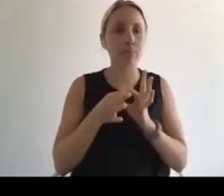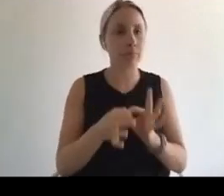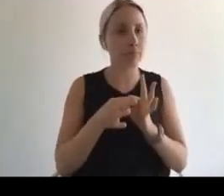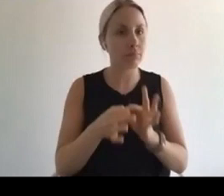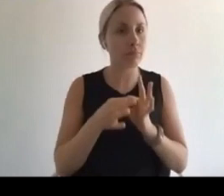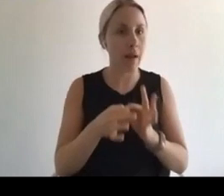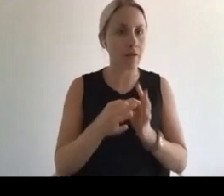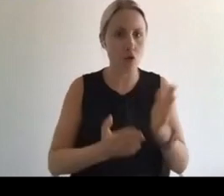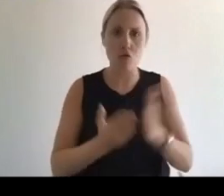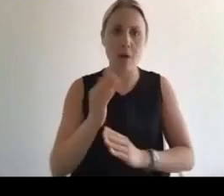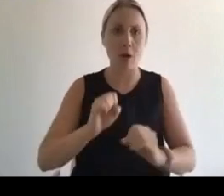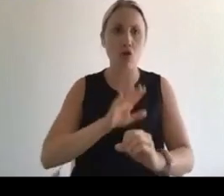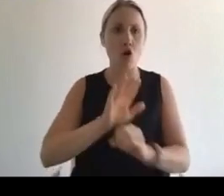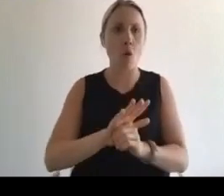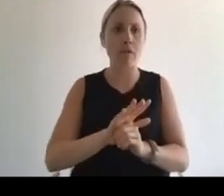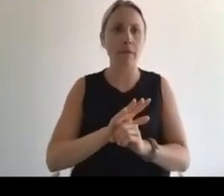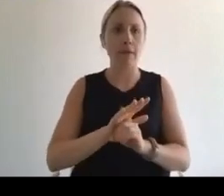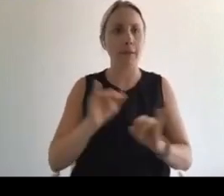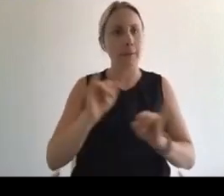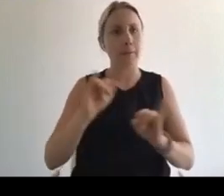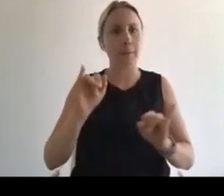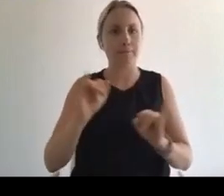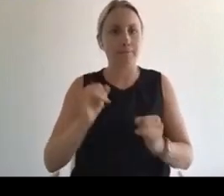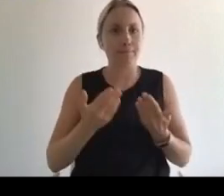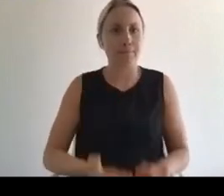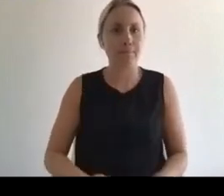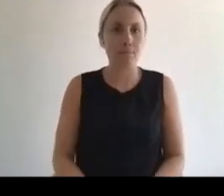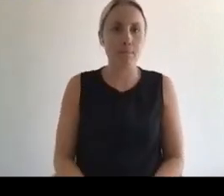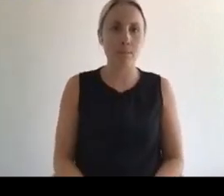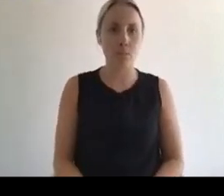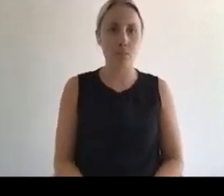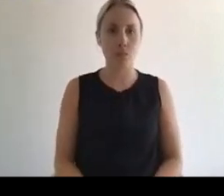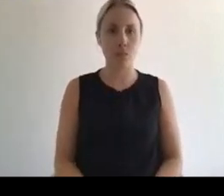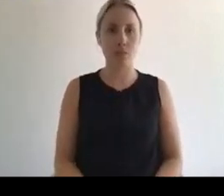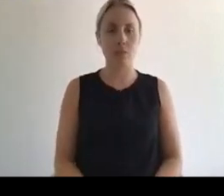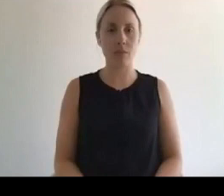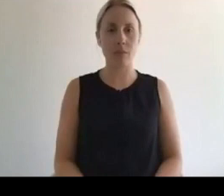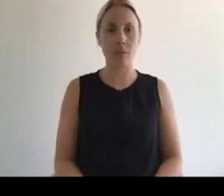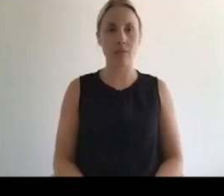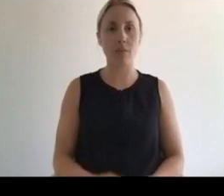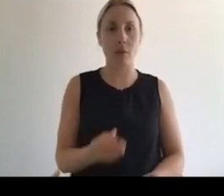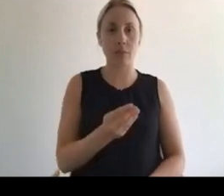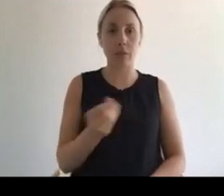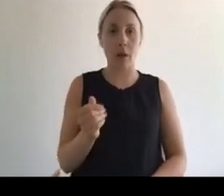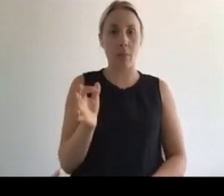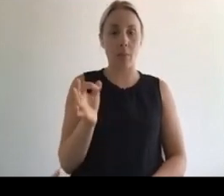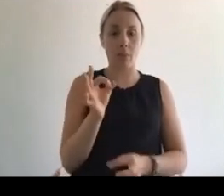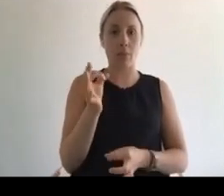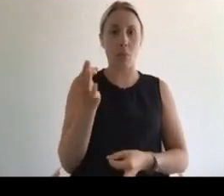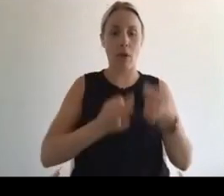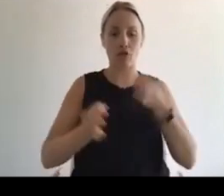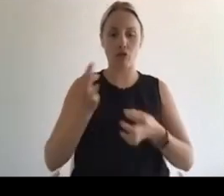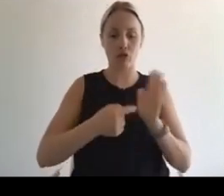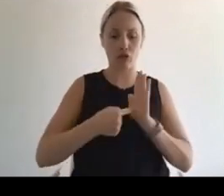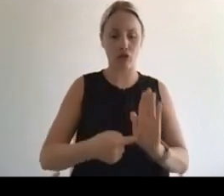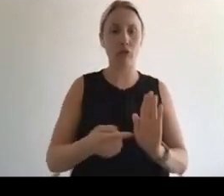this COVID-19 crisis at the moment. Some of the questions that we might want to think about is,